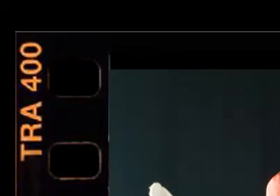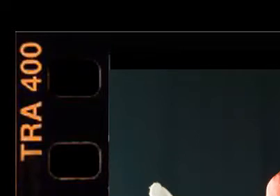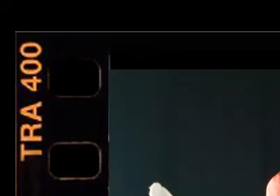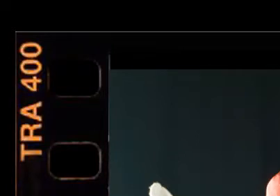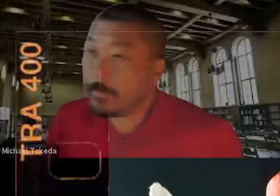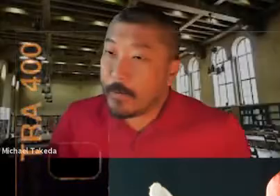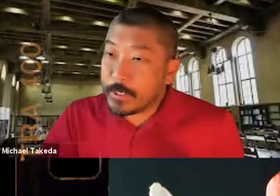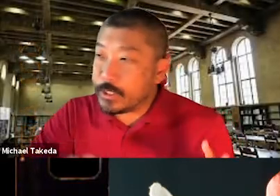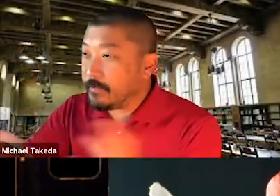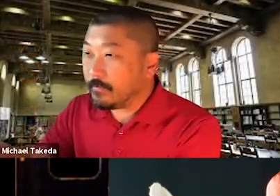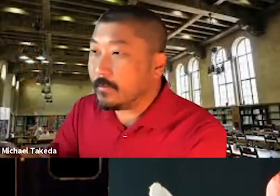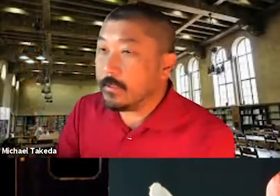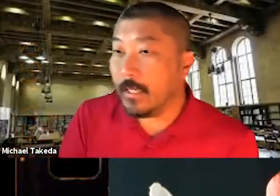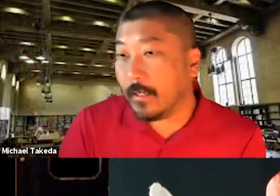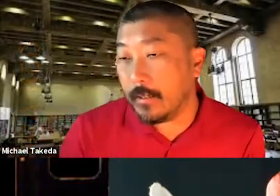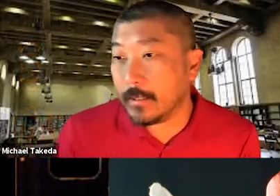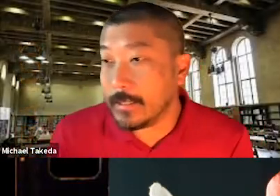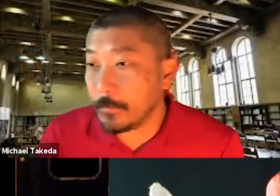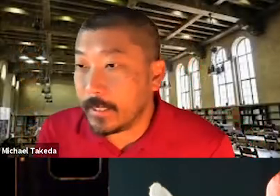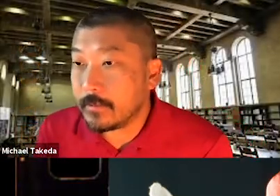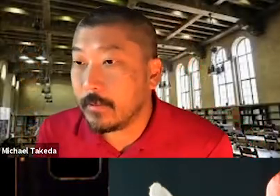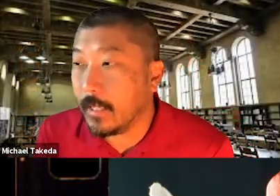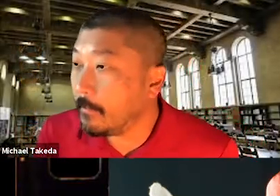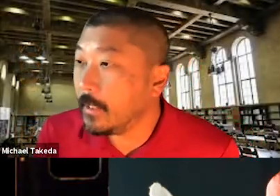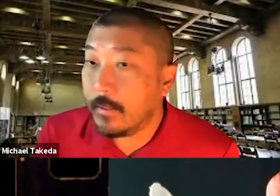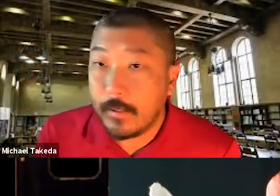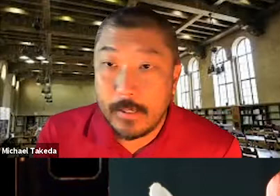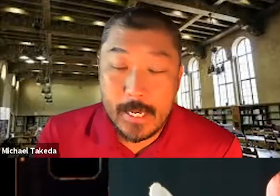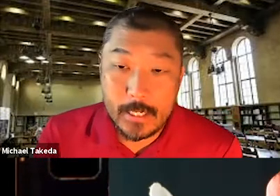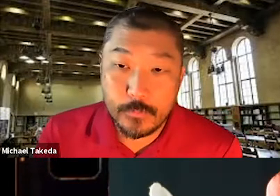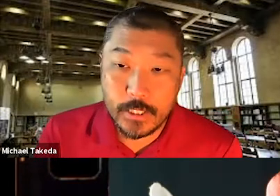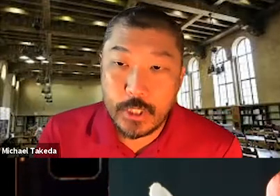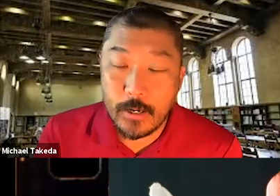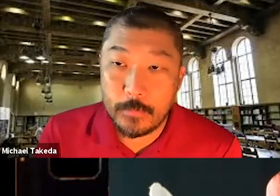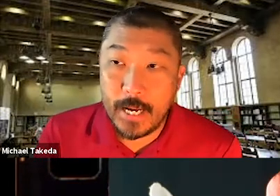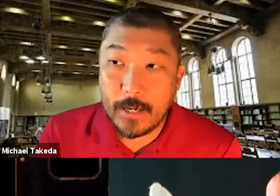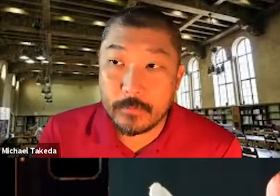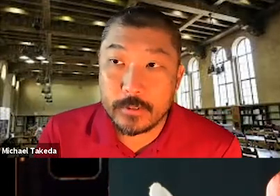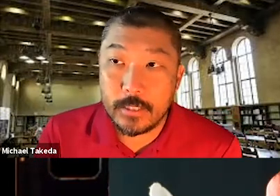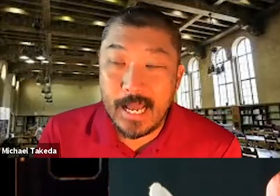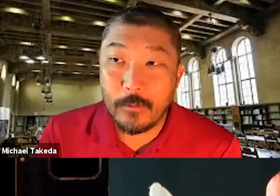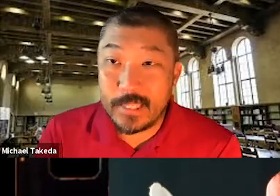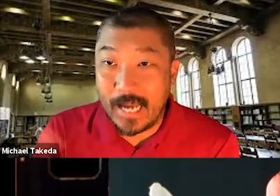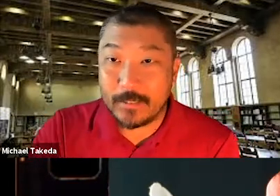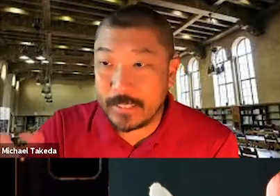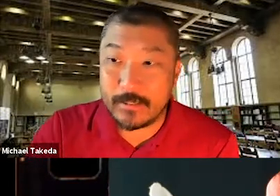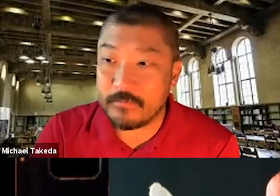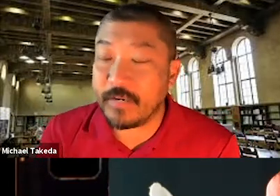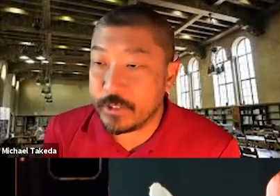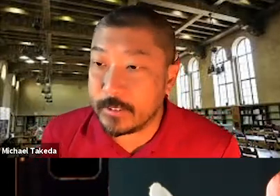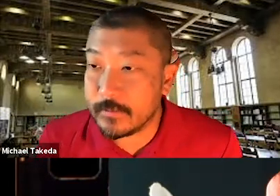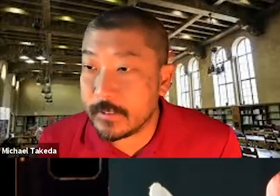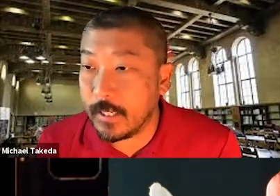Yes, so now we're going to shift a little bit, and we're going to talk about how the Academic